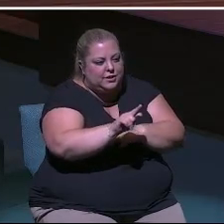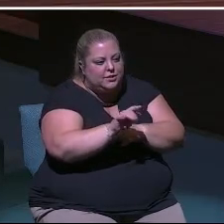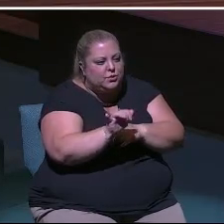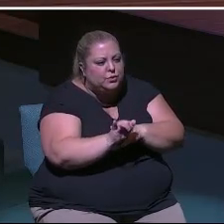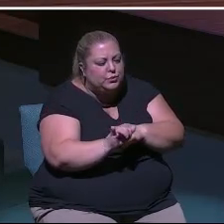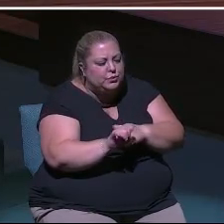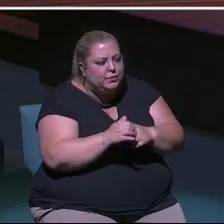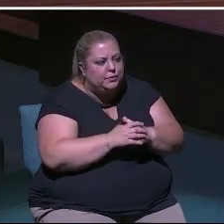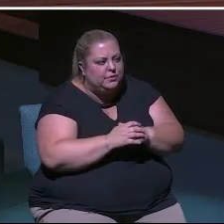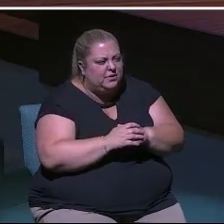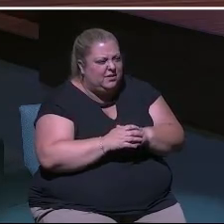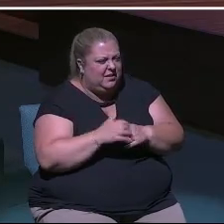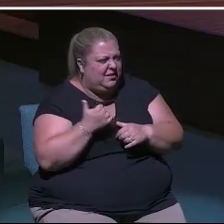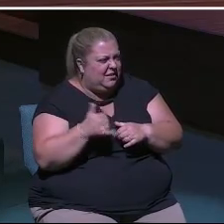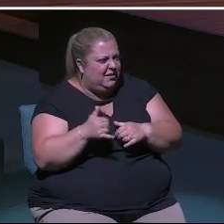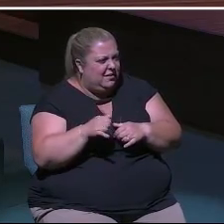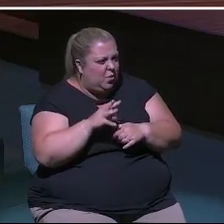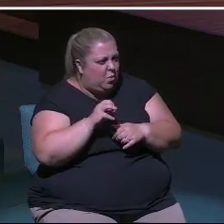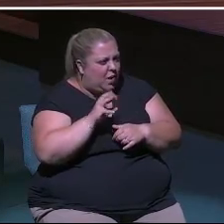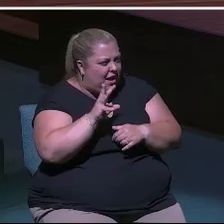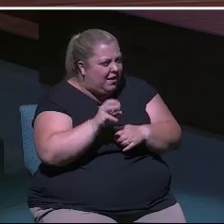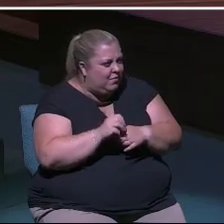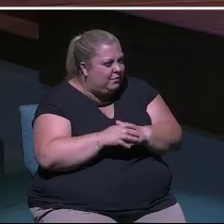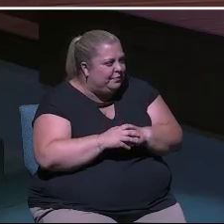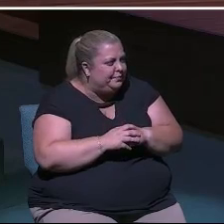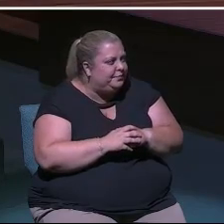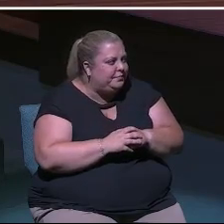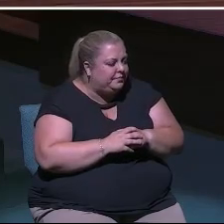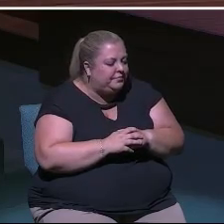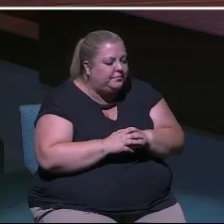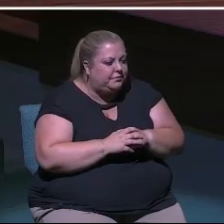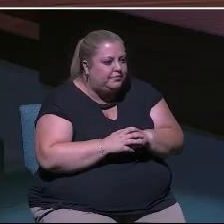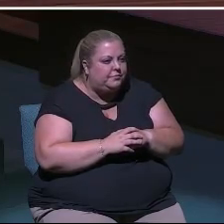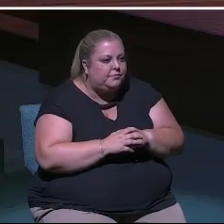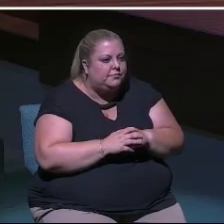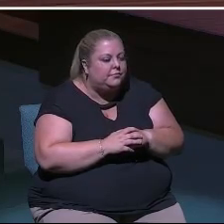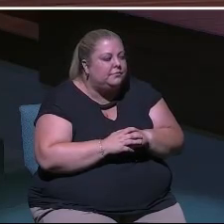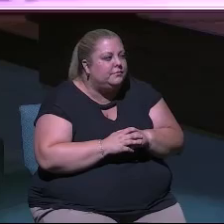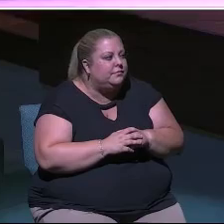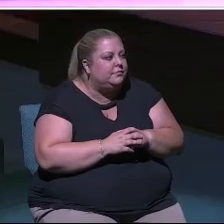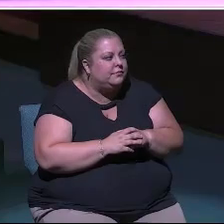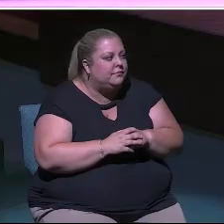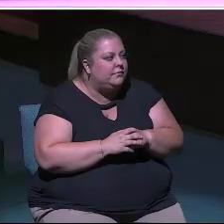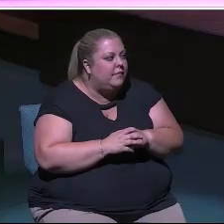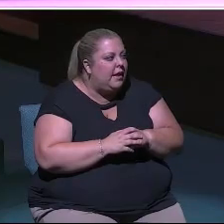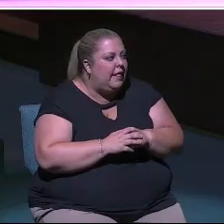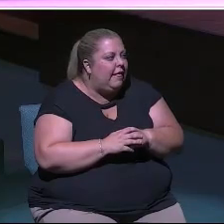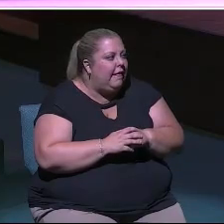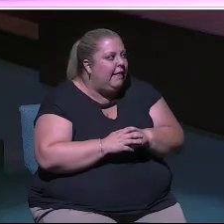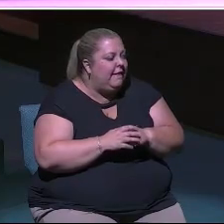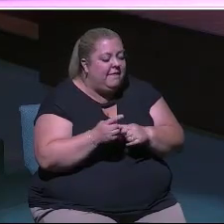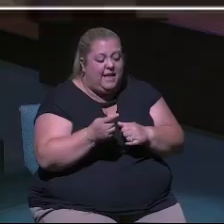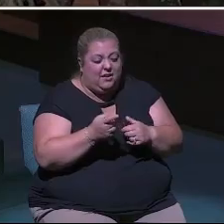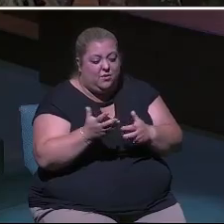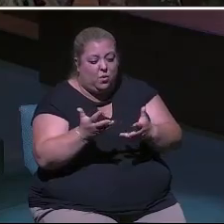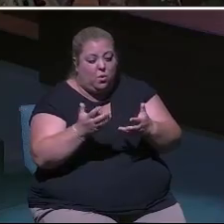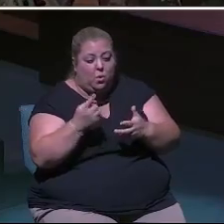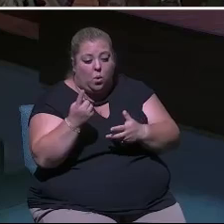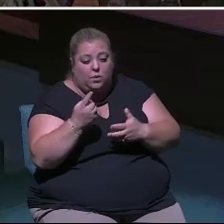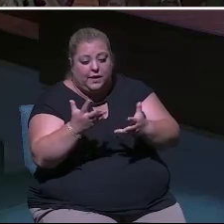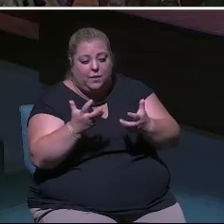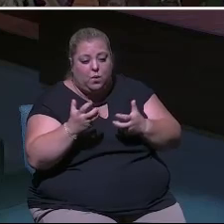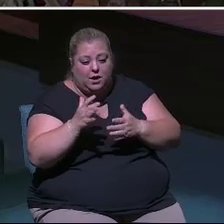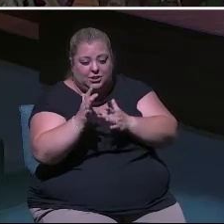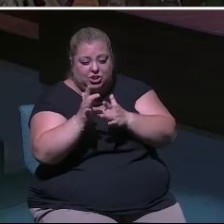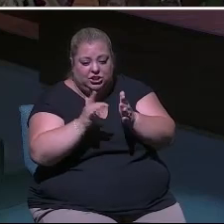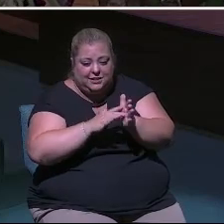Yeah, that's a big wow. That's a big wow. They don't want just Jesus out of the way. They want